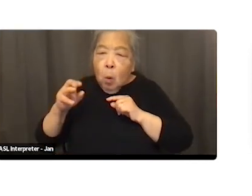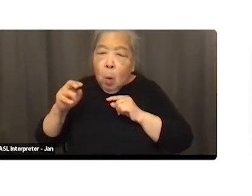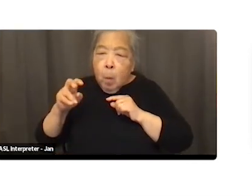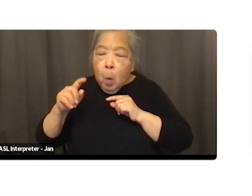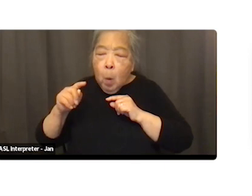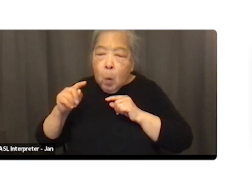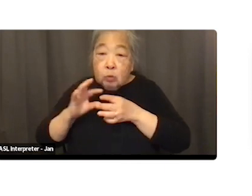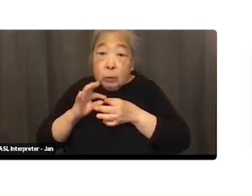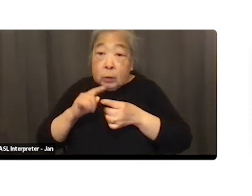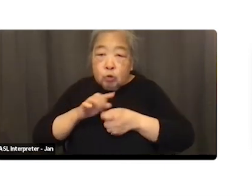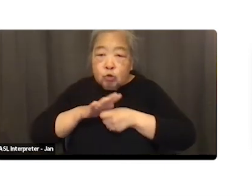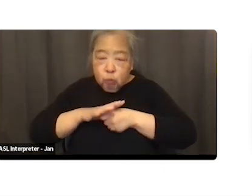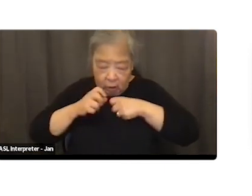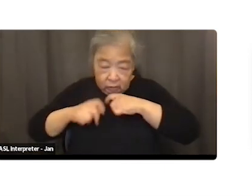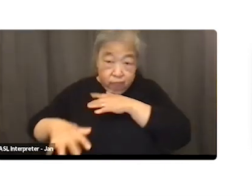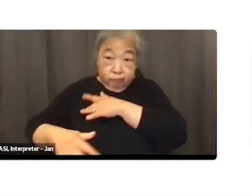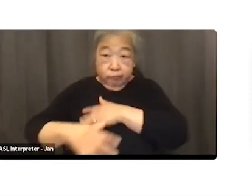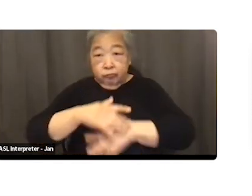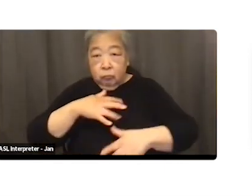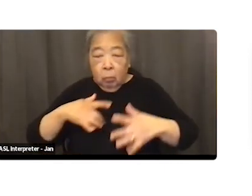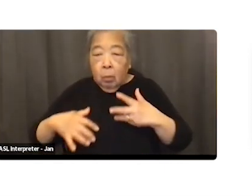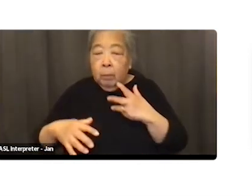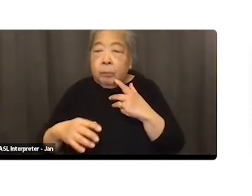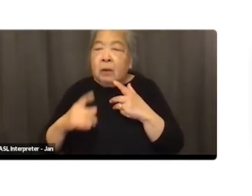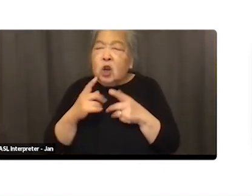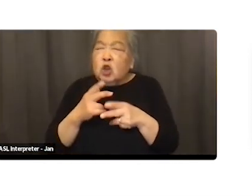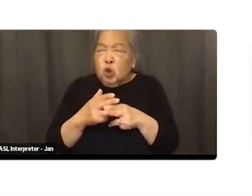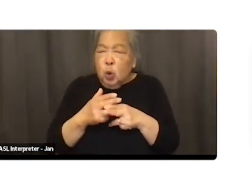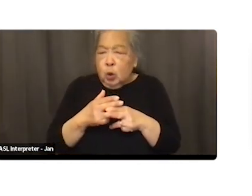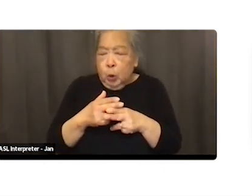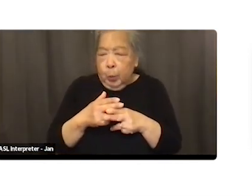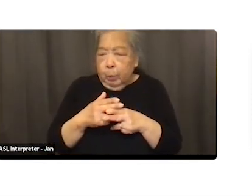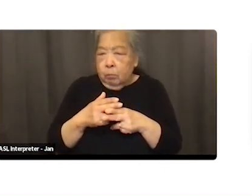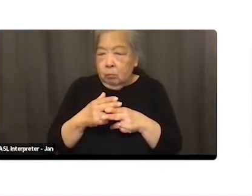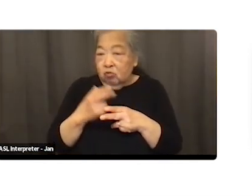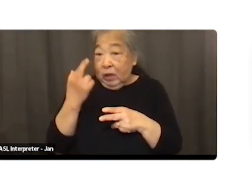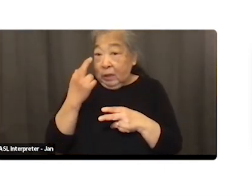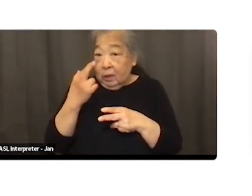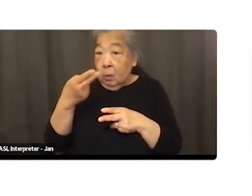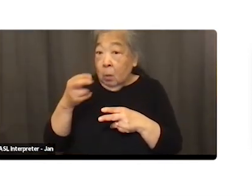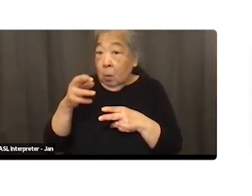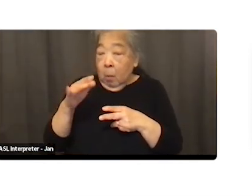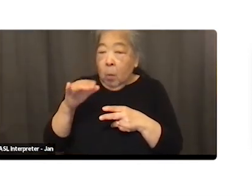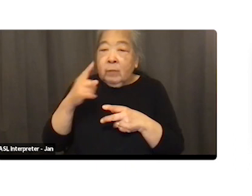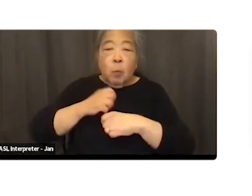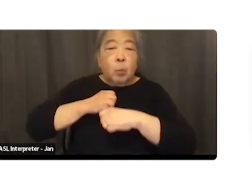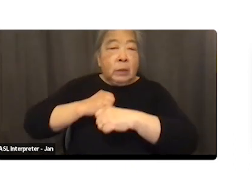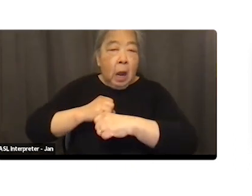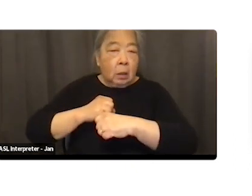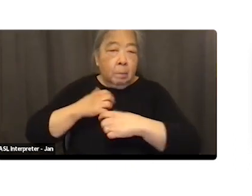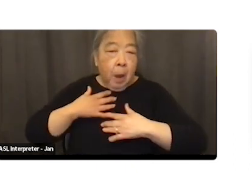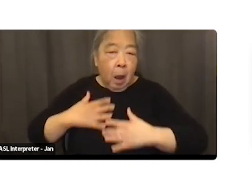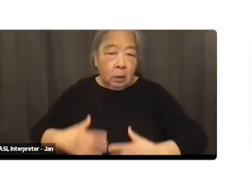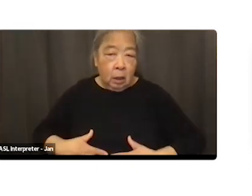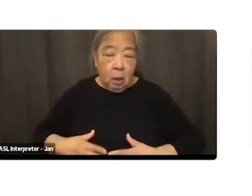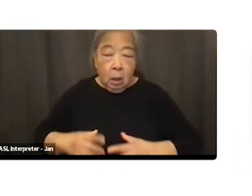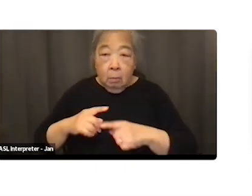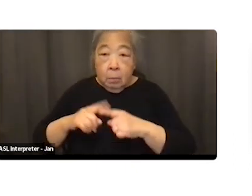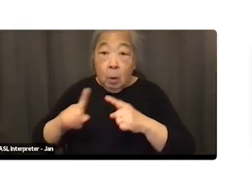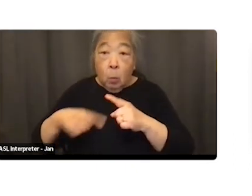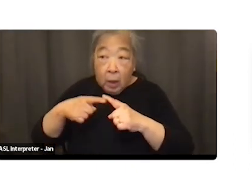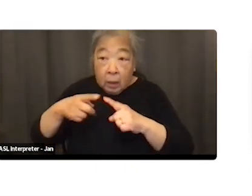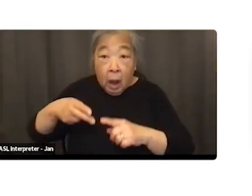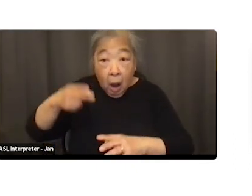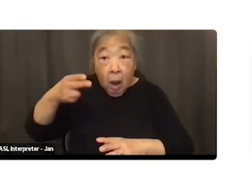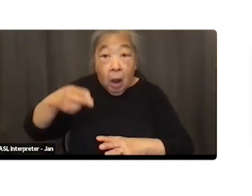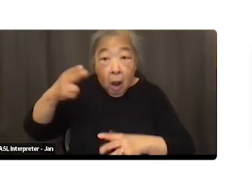these chemicals is to protect the body. But when the levels of these chemicals remain high over time,